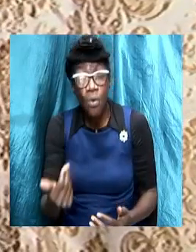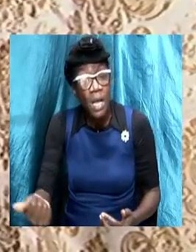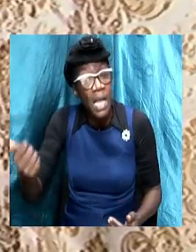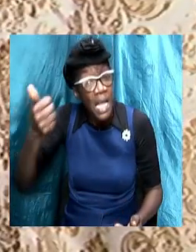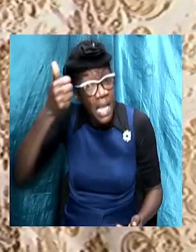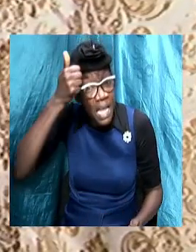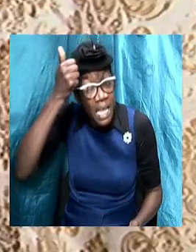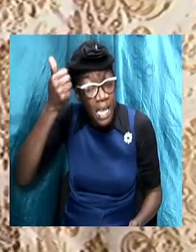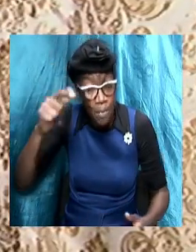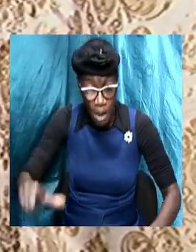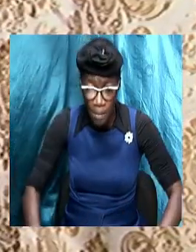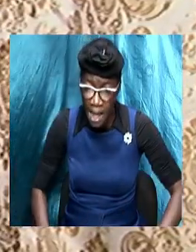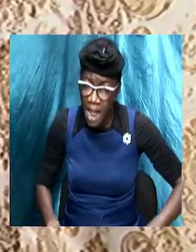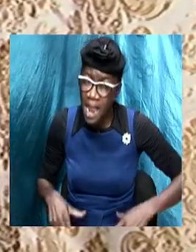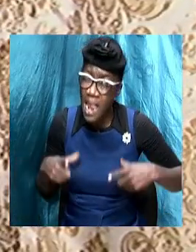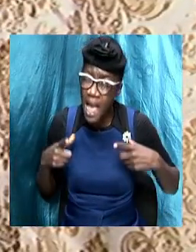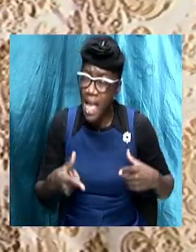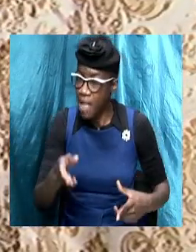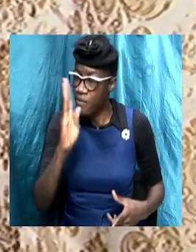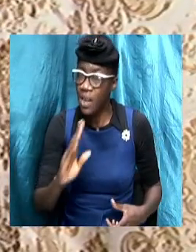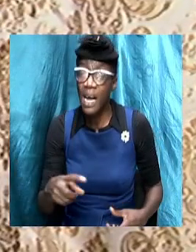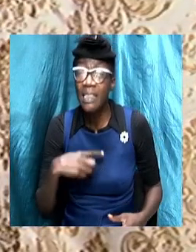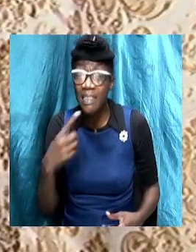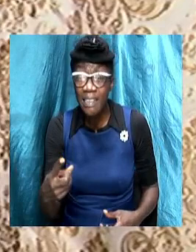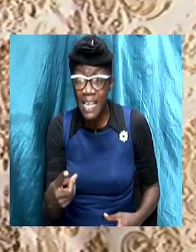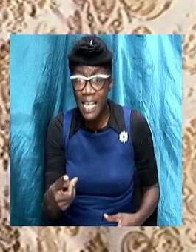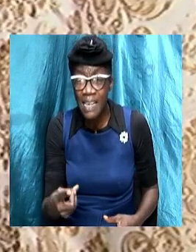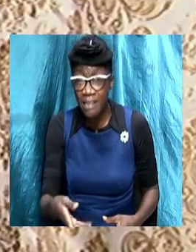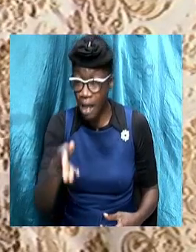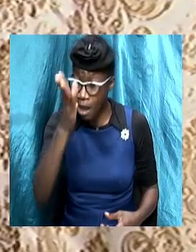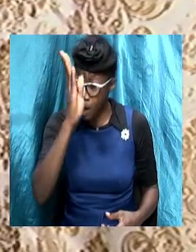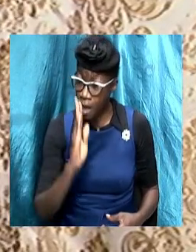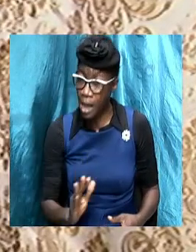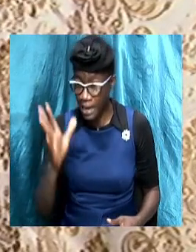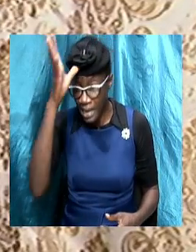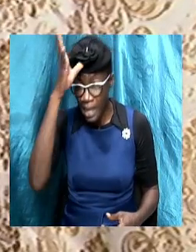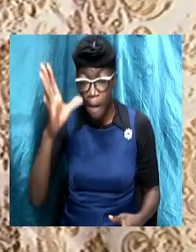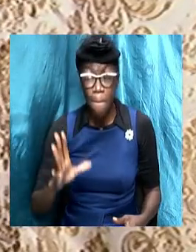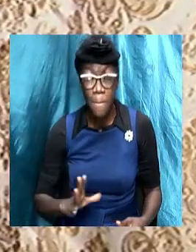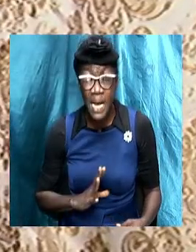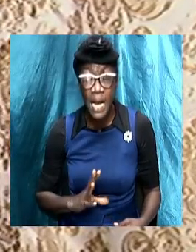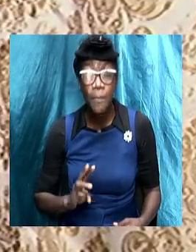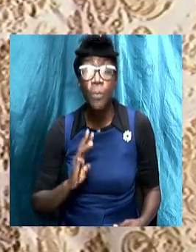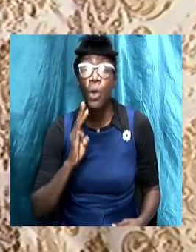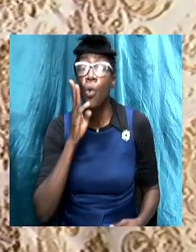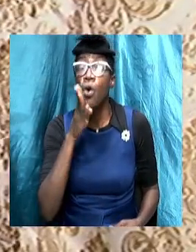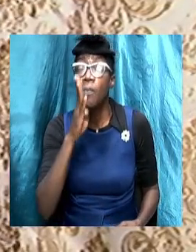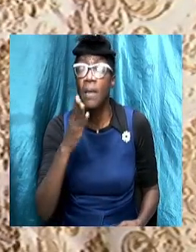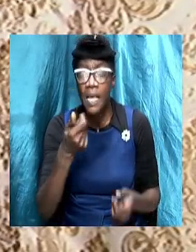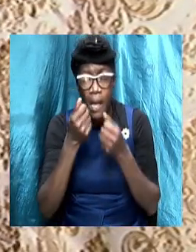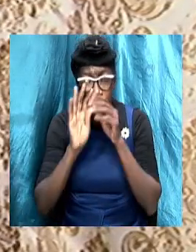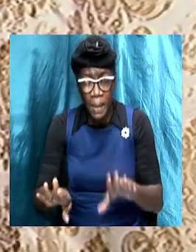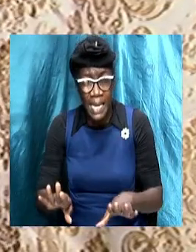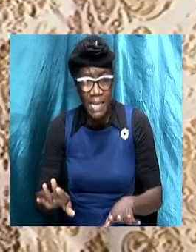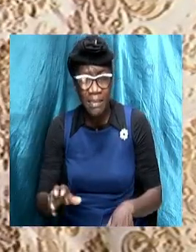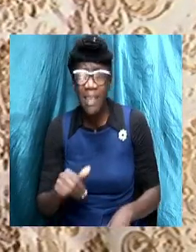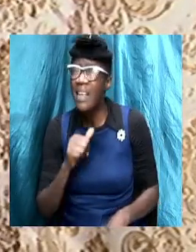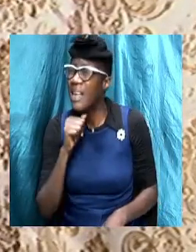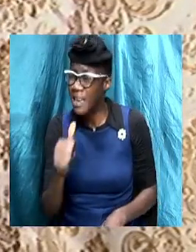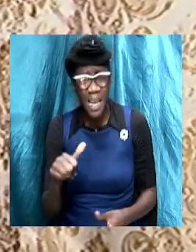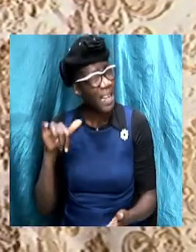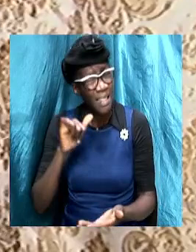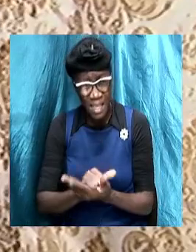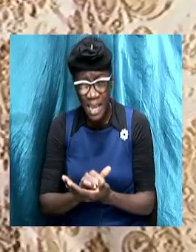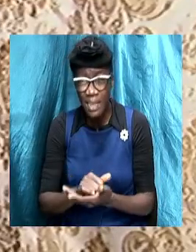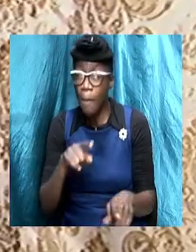that it is God was saying that he was a godly man and he was going to be blessed. And not only that, but Abraham, because of the fact